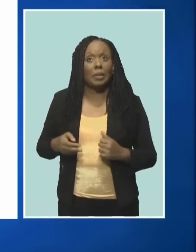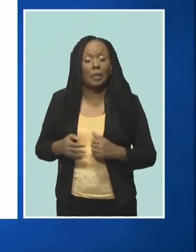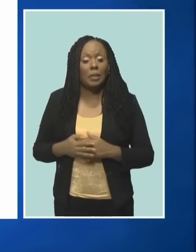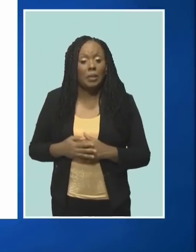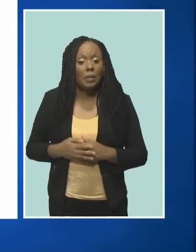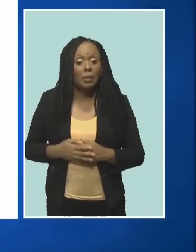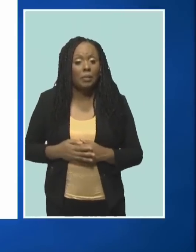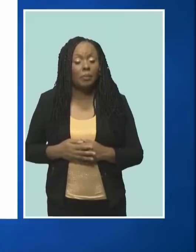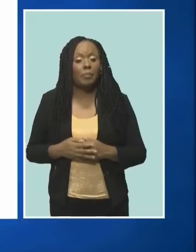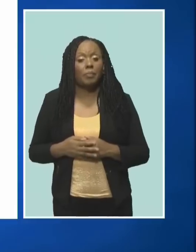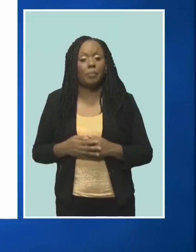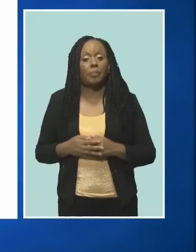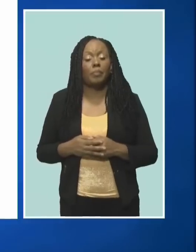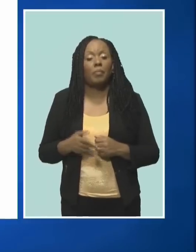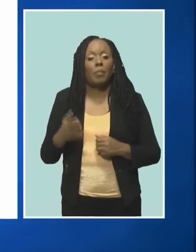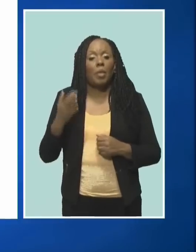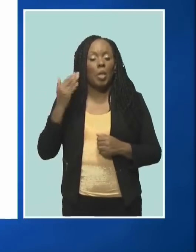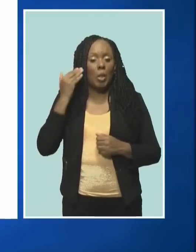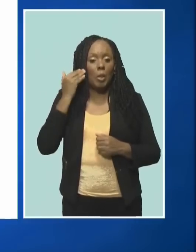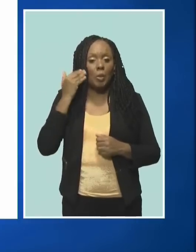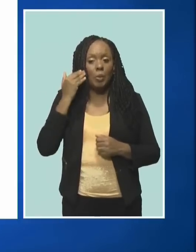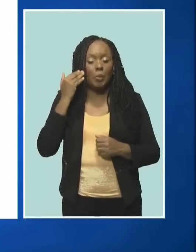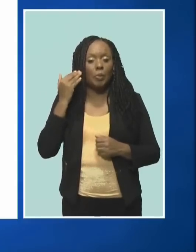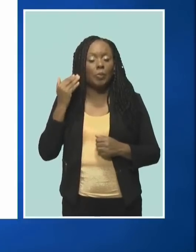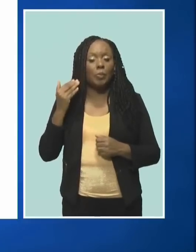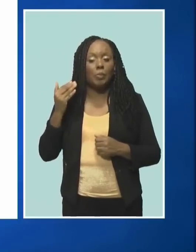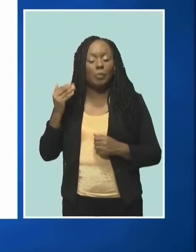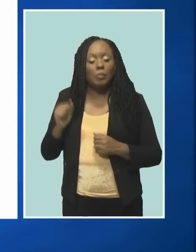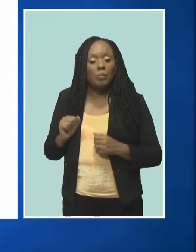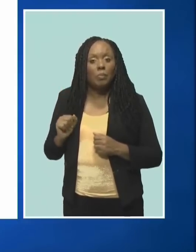party's meeting, the party's